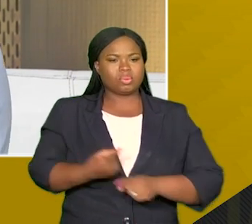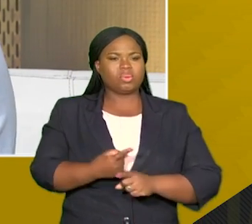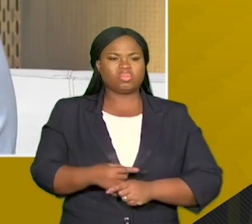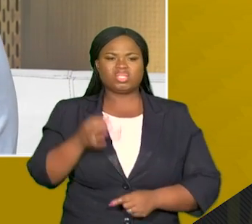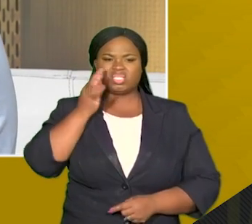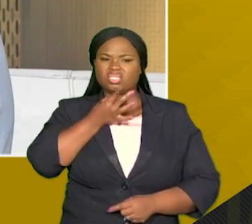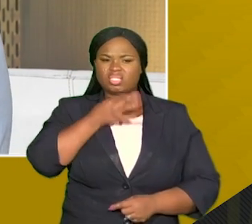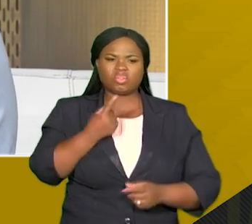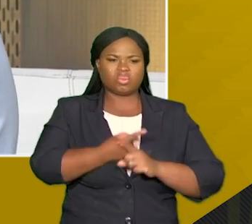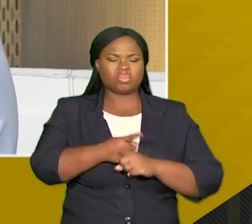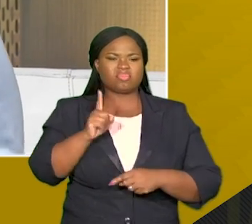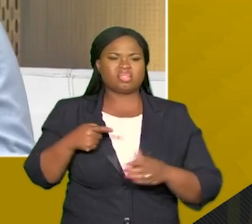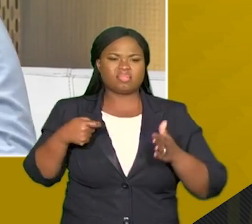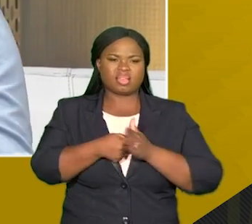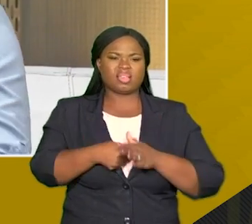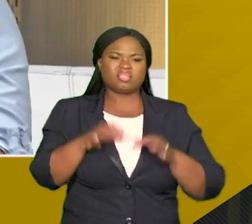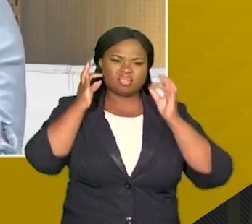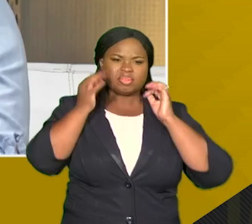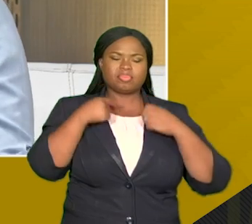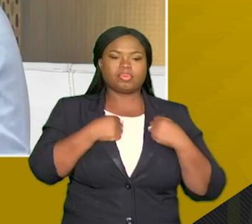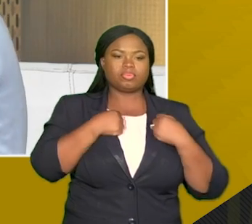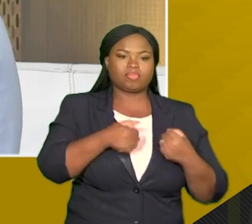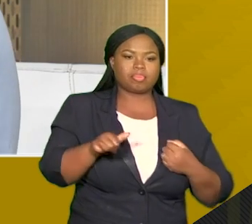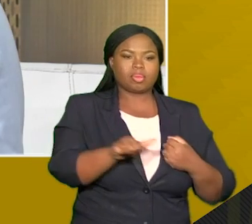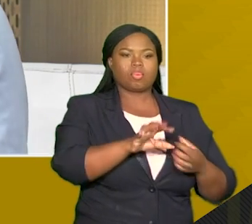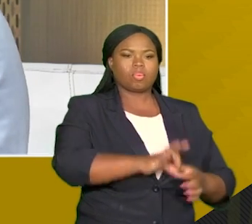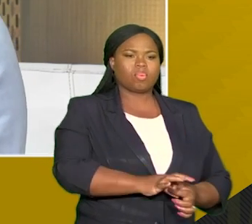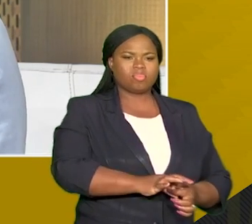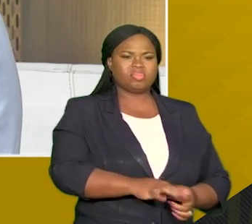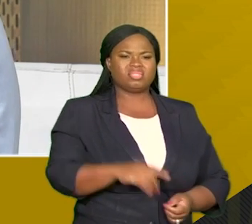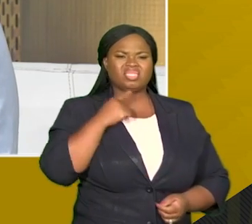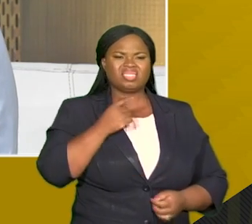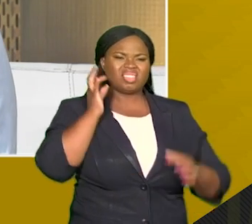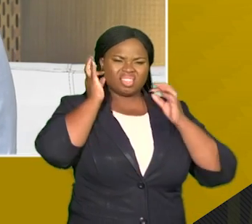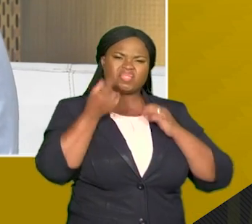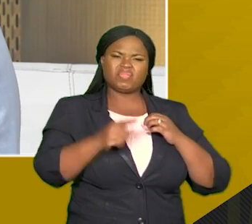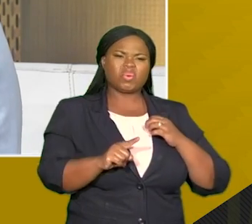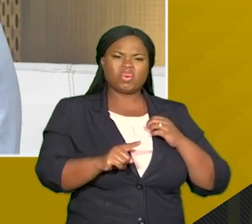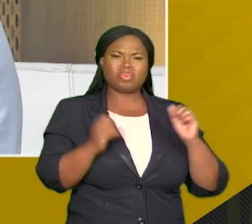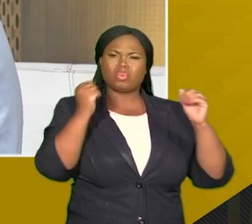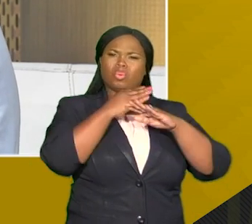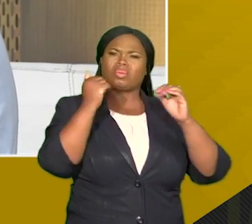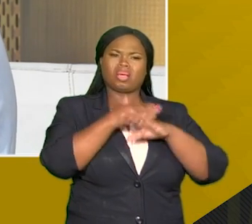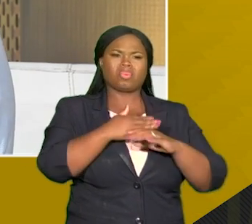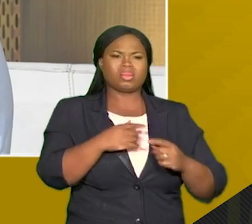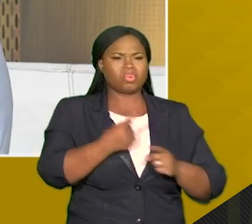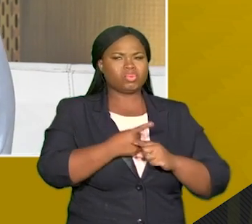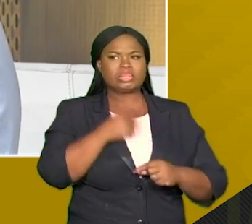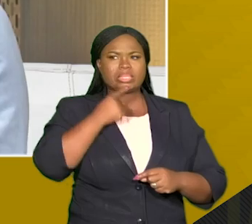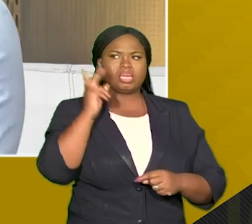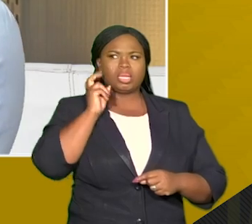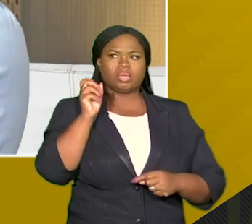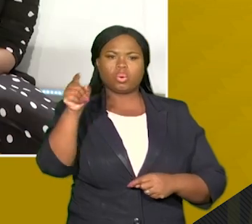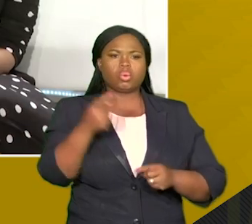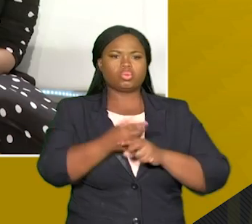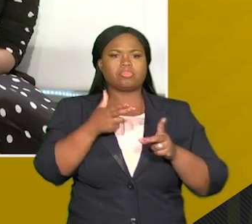No, first wait, like I'm driving back home. What do you mean? Golden Highway. Me and the I said no. And